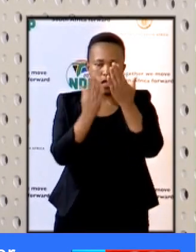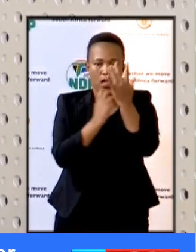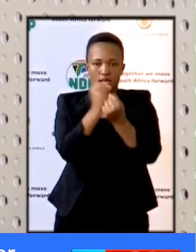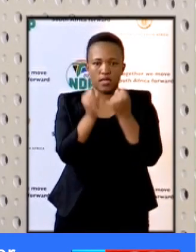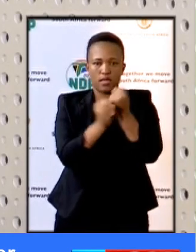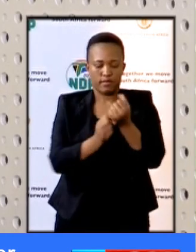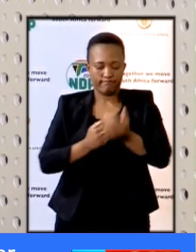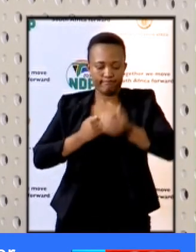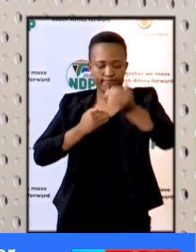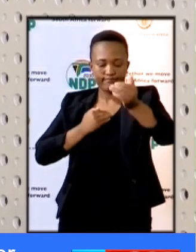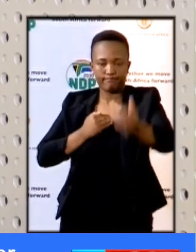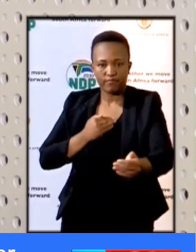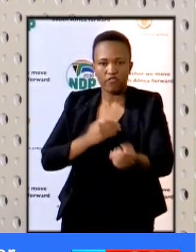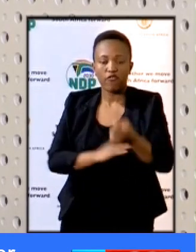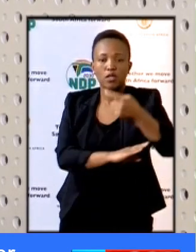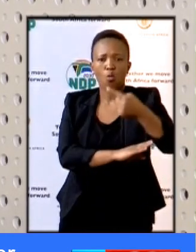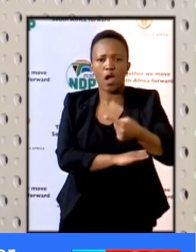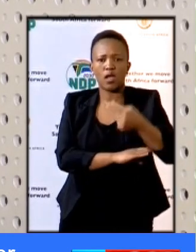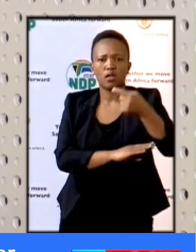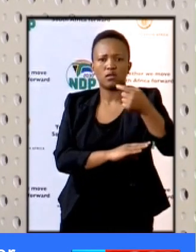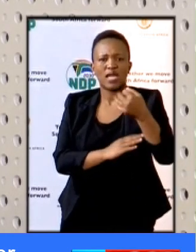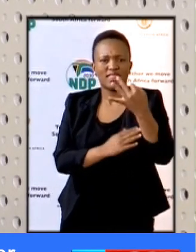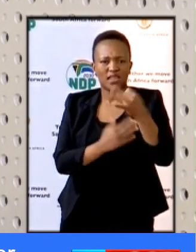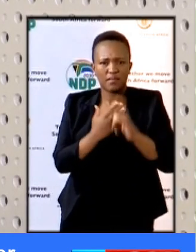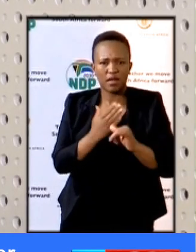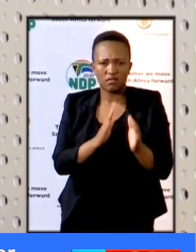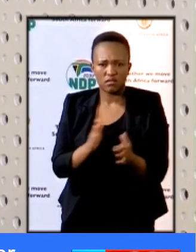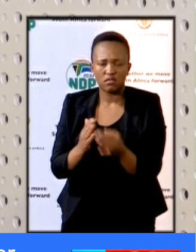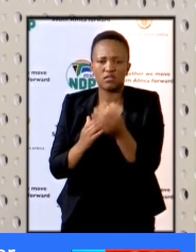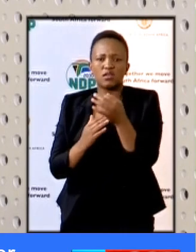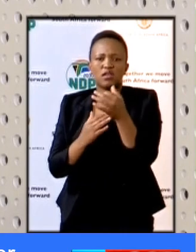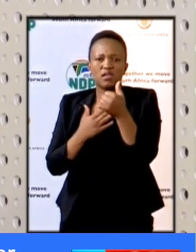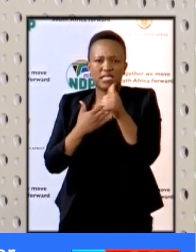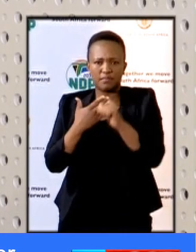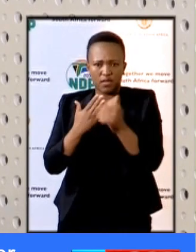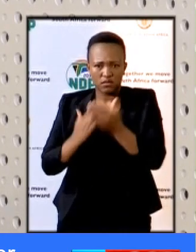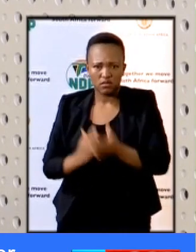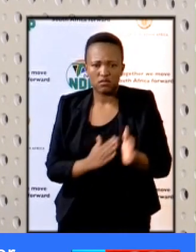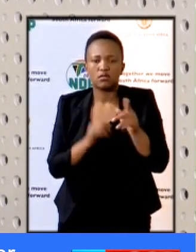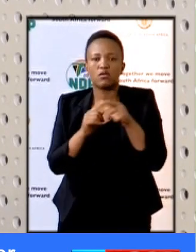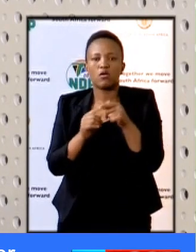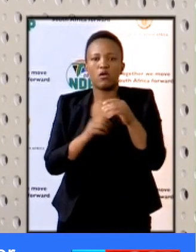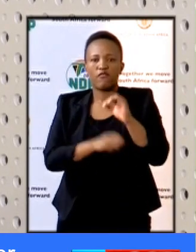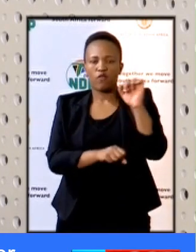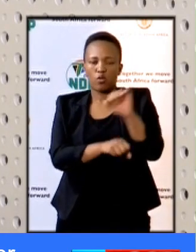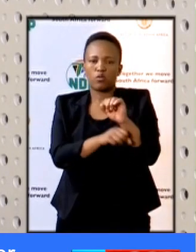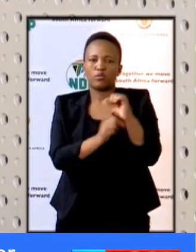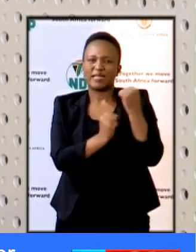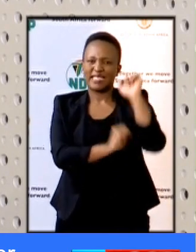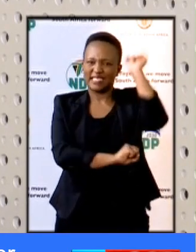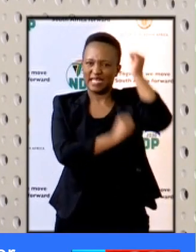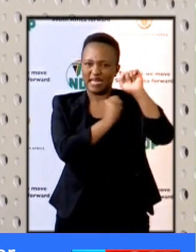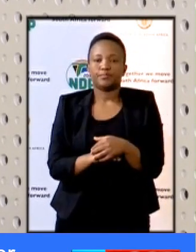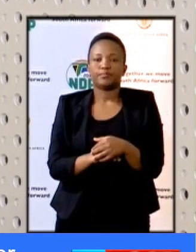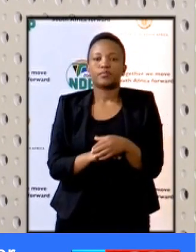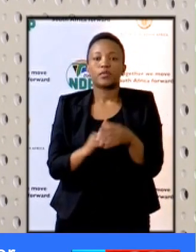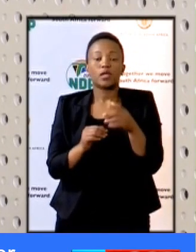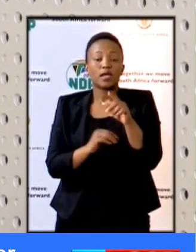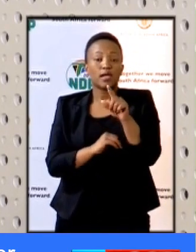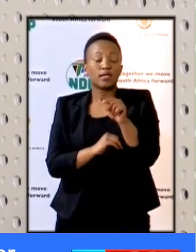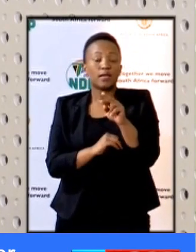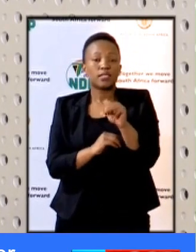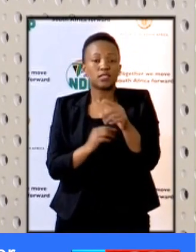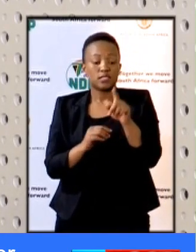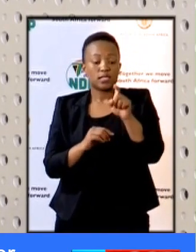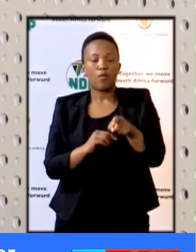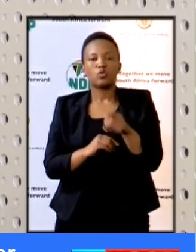complete trimesters 1 and 2 for engineering studies, both semesters for business studies as to November